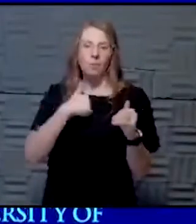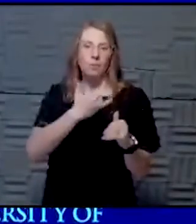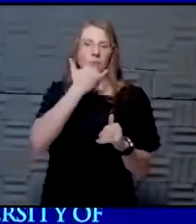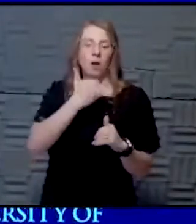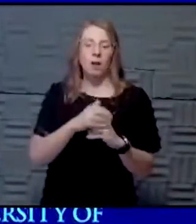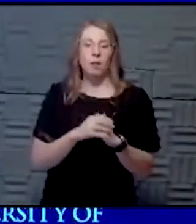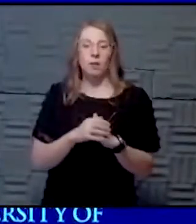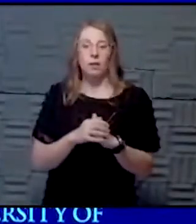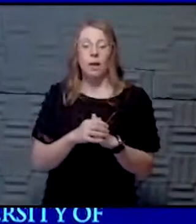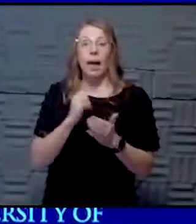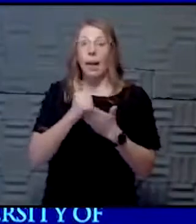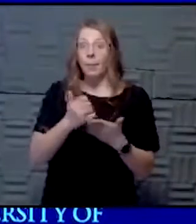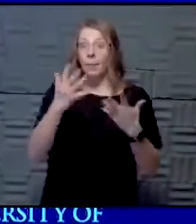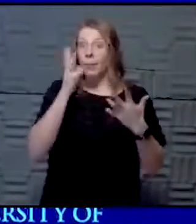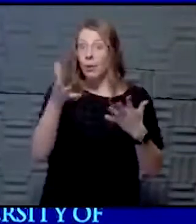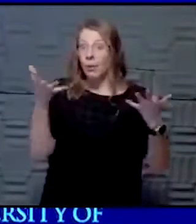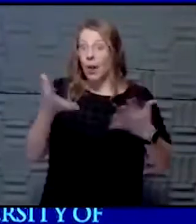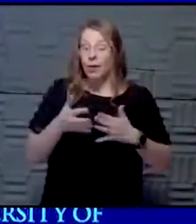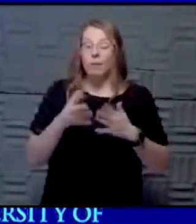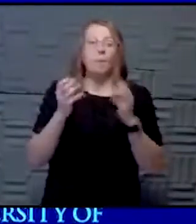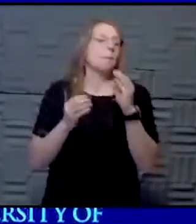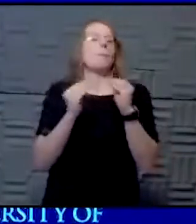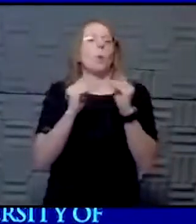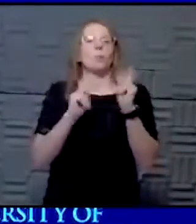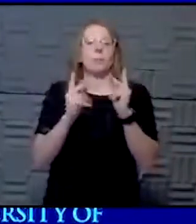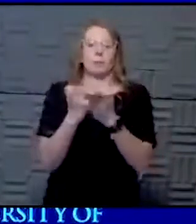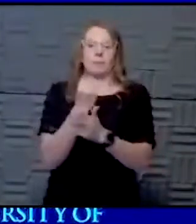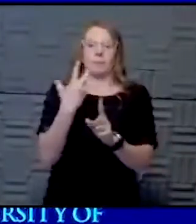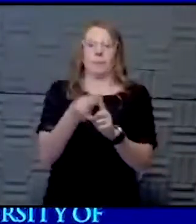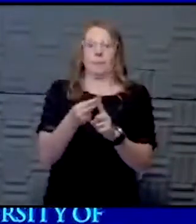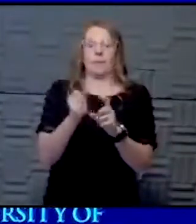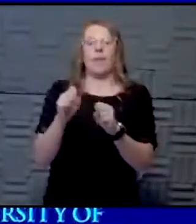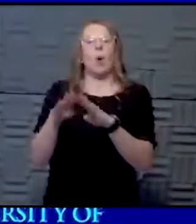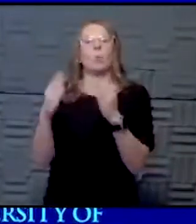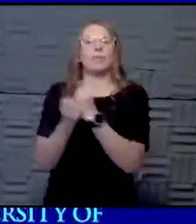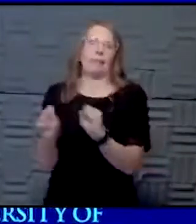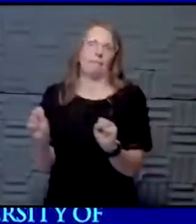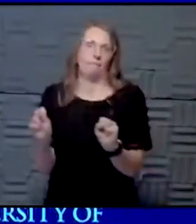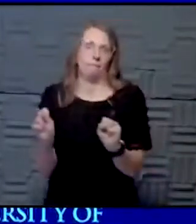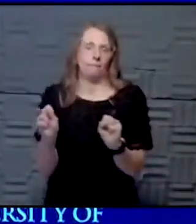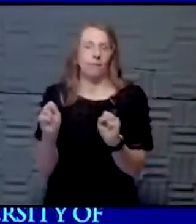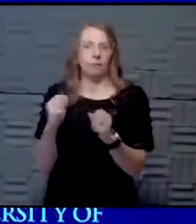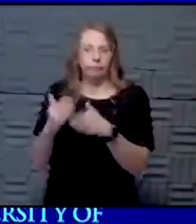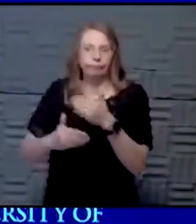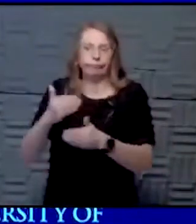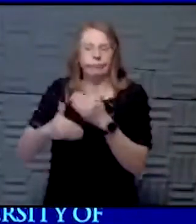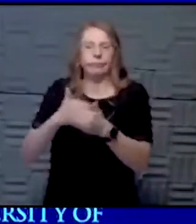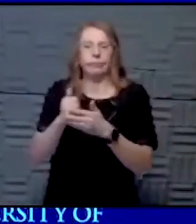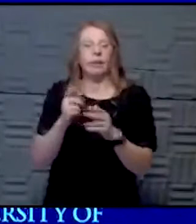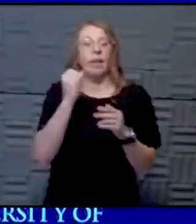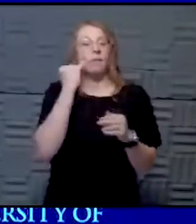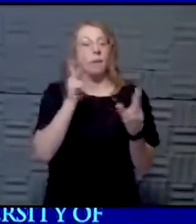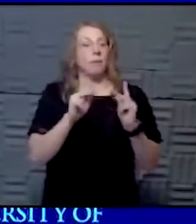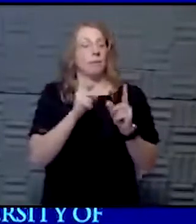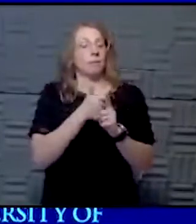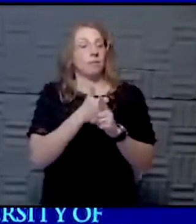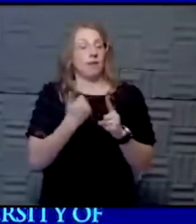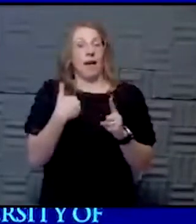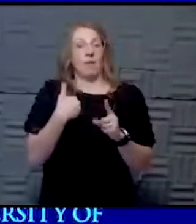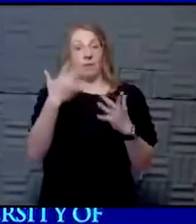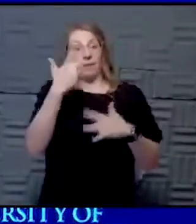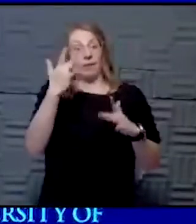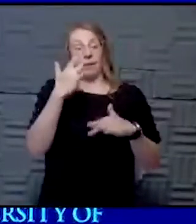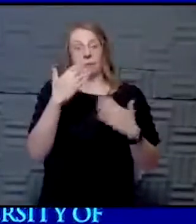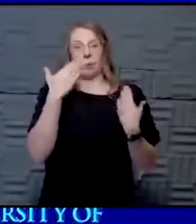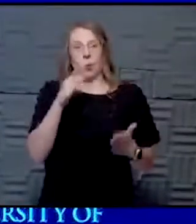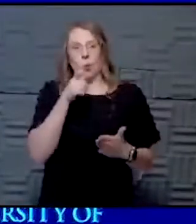more people getting vaccinated, because then you can open up so much more safely. Yeah. And if a lot of people have the disease that we don't know about, and